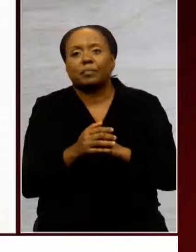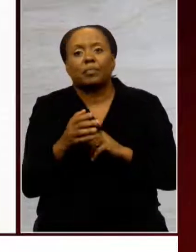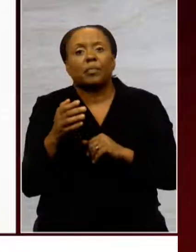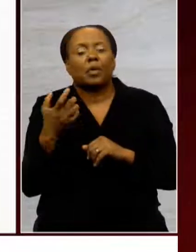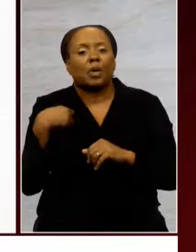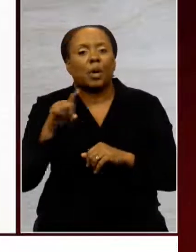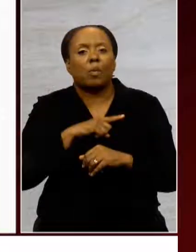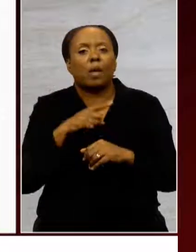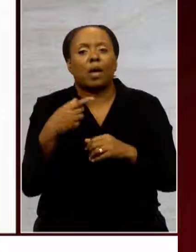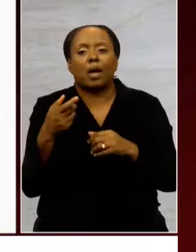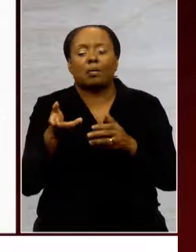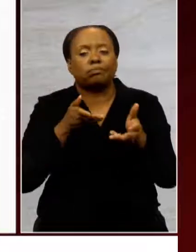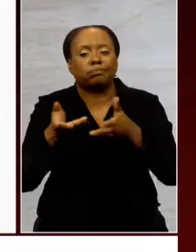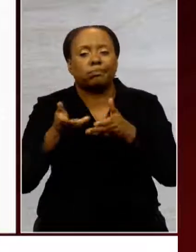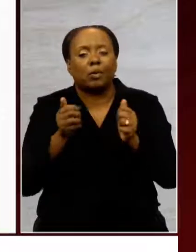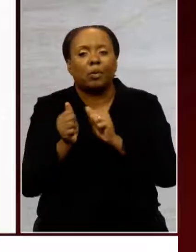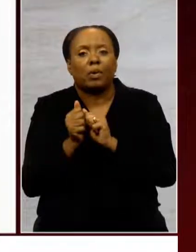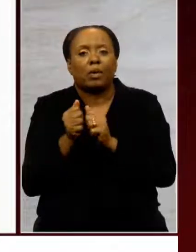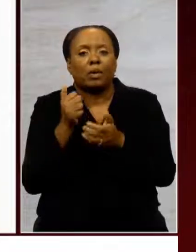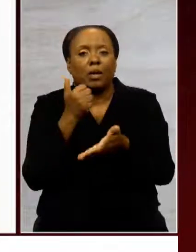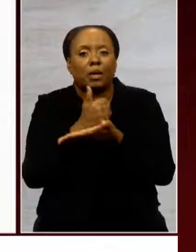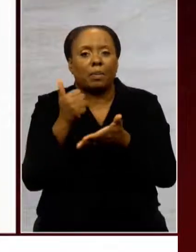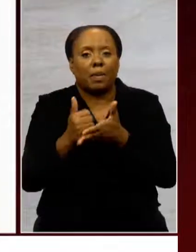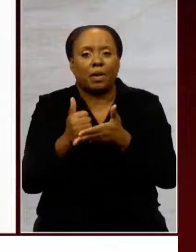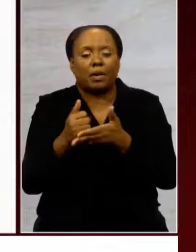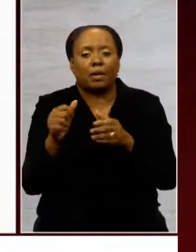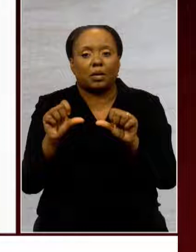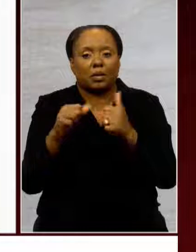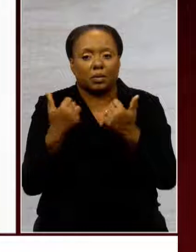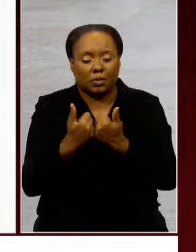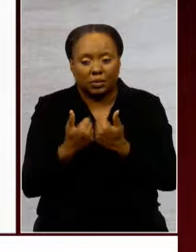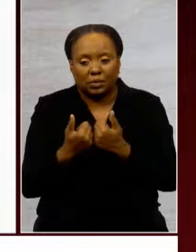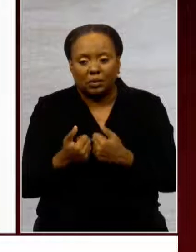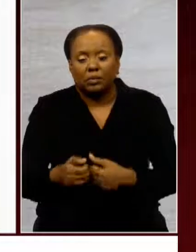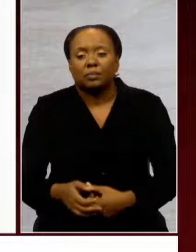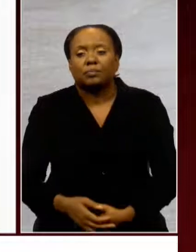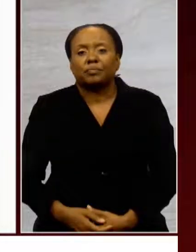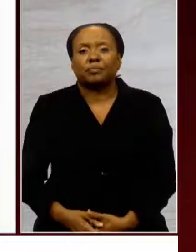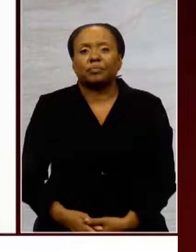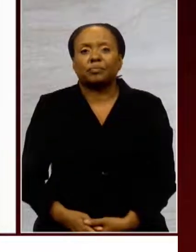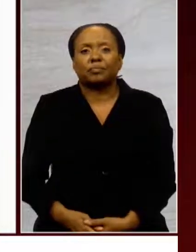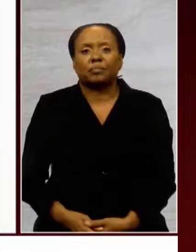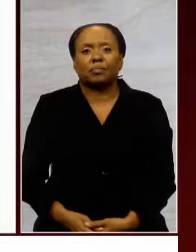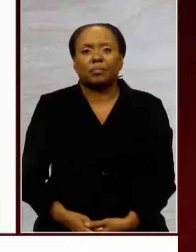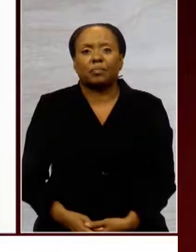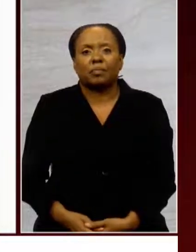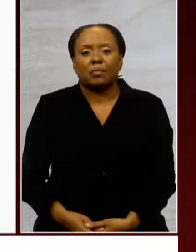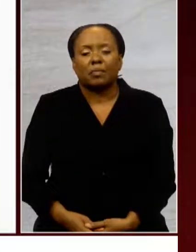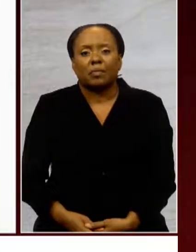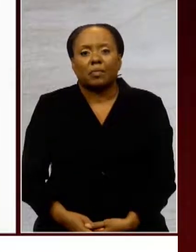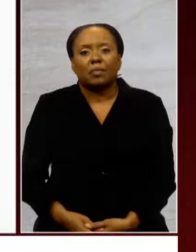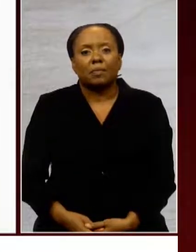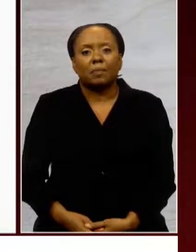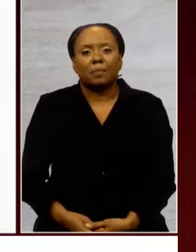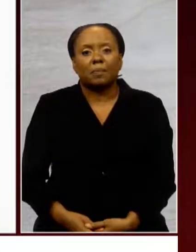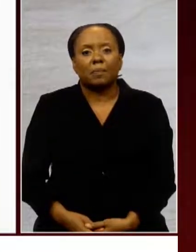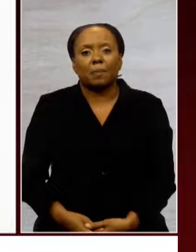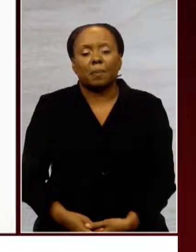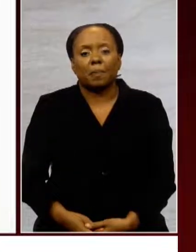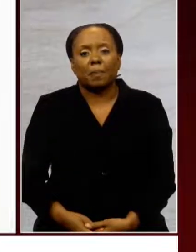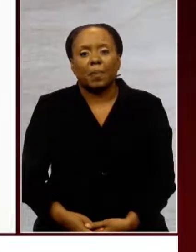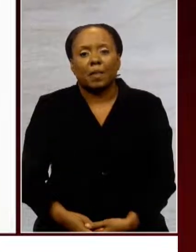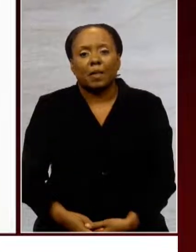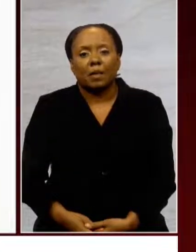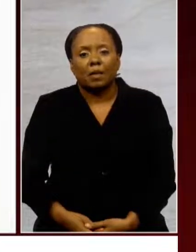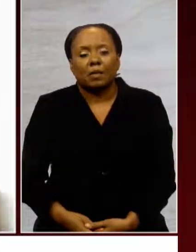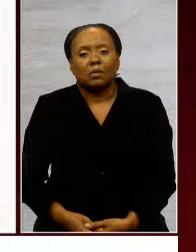Banking Association, they, I think, were in some ways taken aback by some of the recommendations